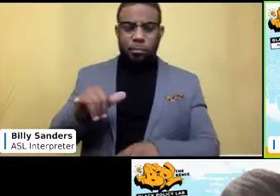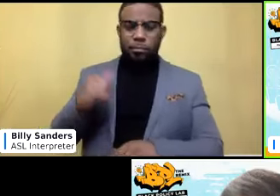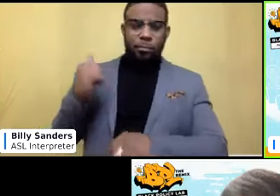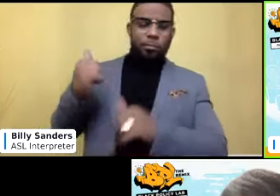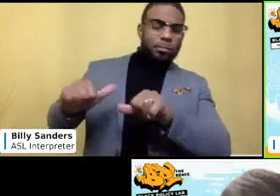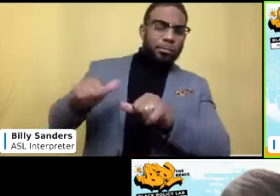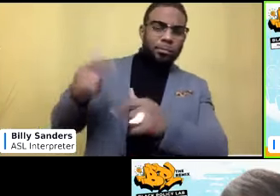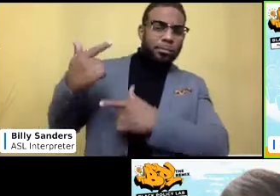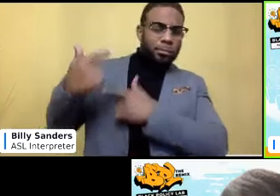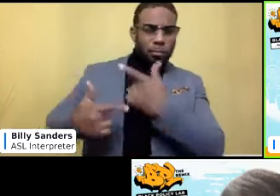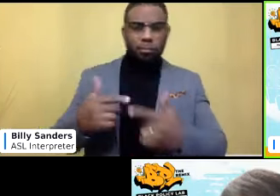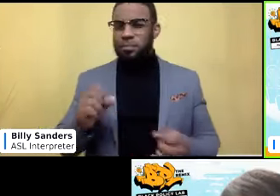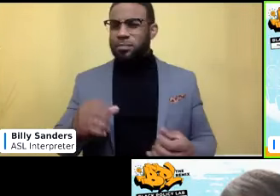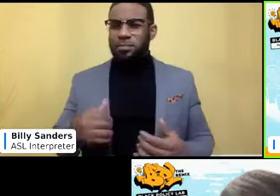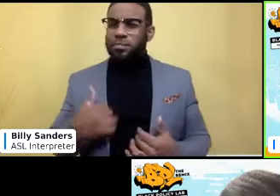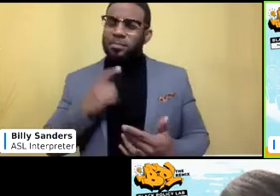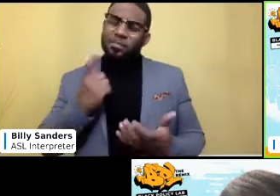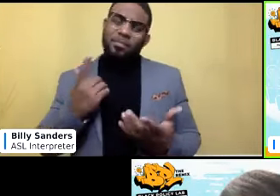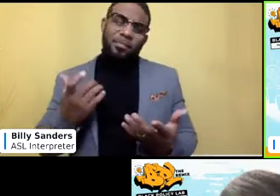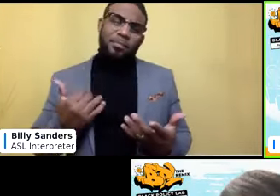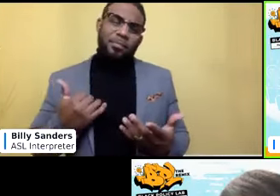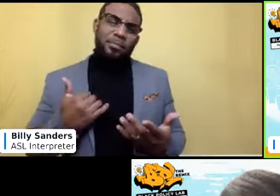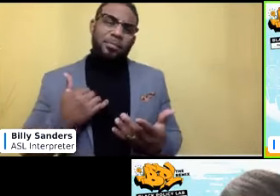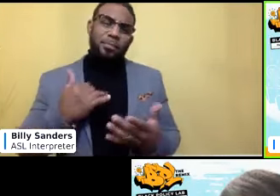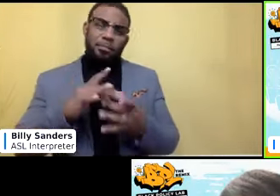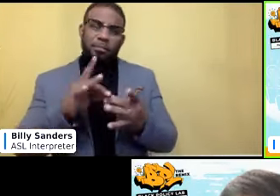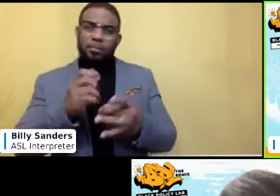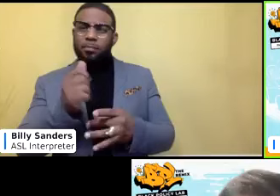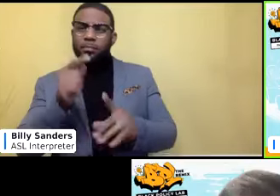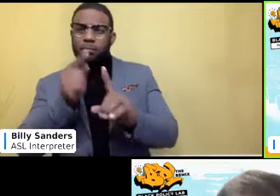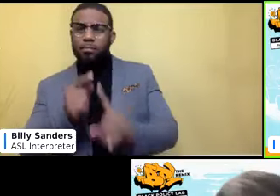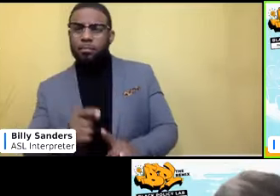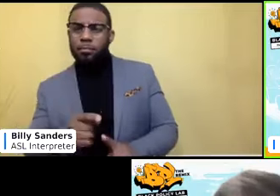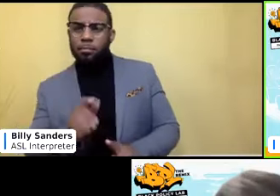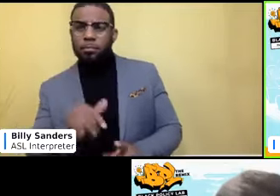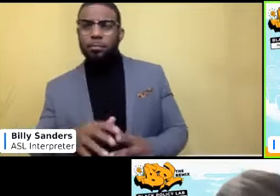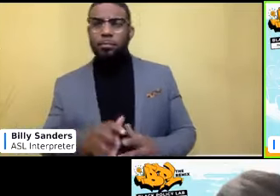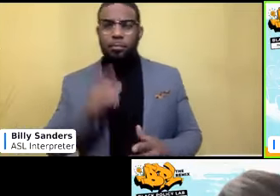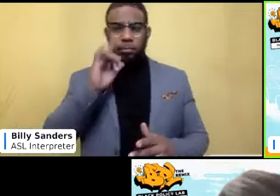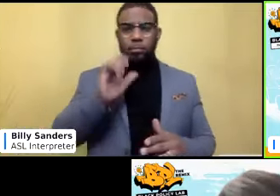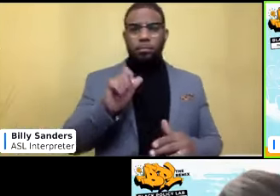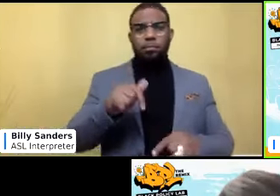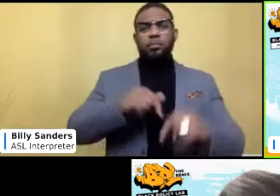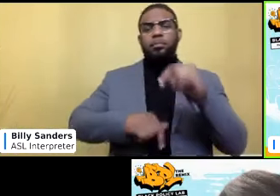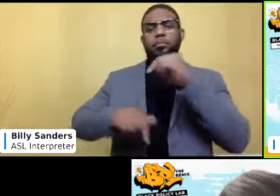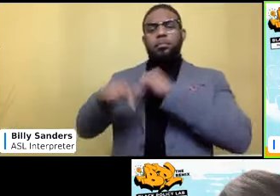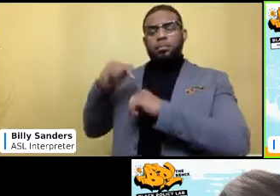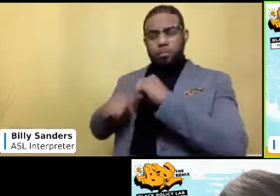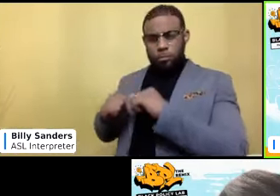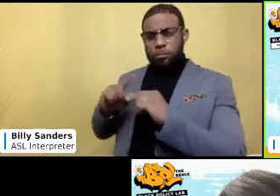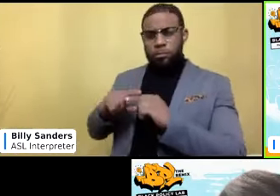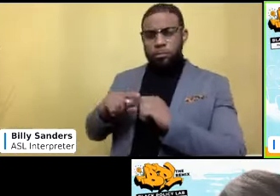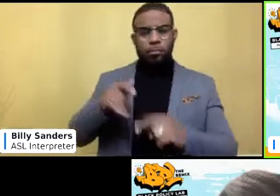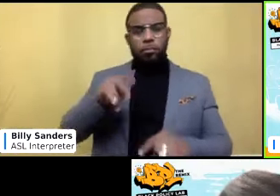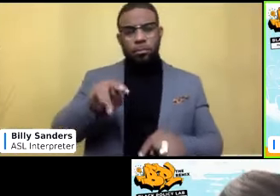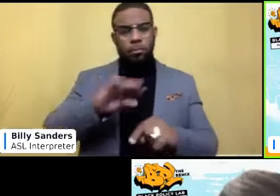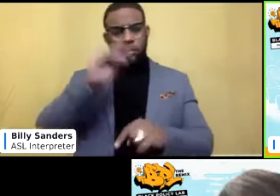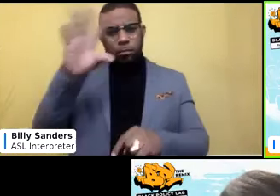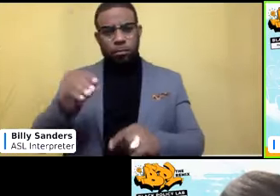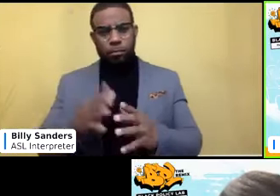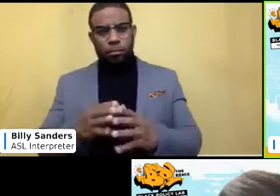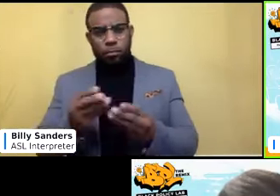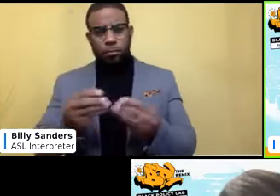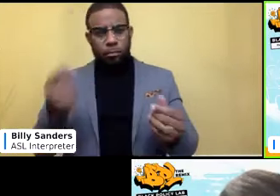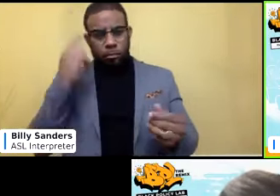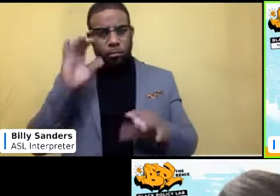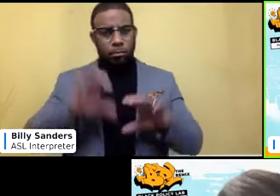the legacy. So I'm just going to say a few points that I think we have to go back to a Pan-Africanism for the solution